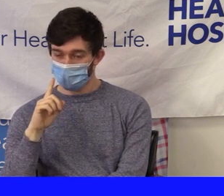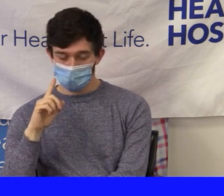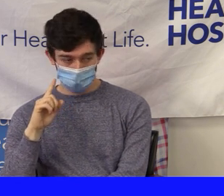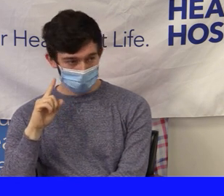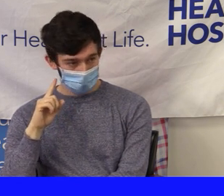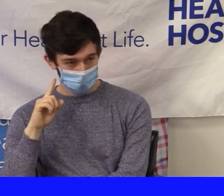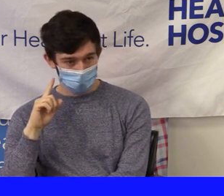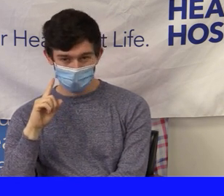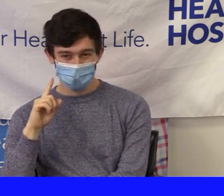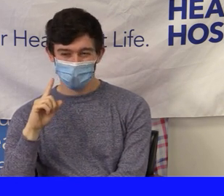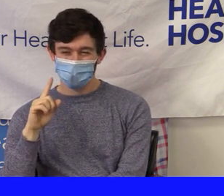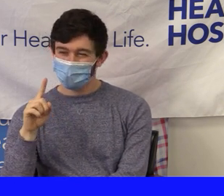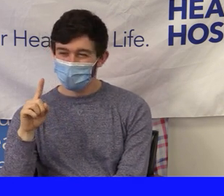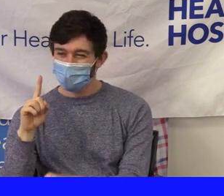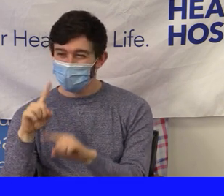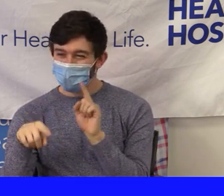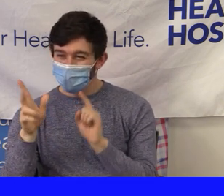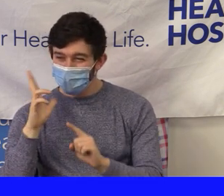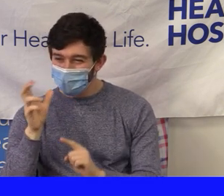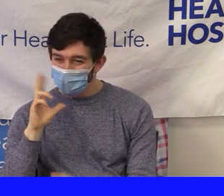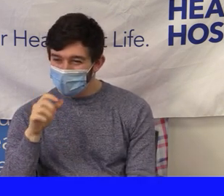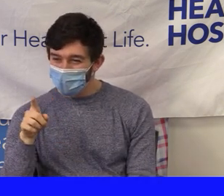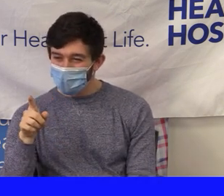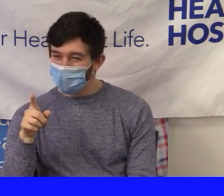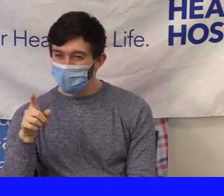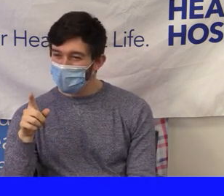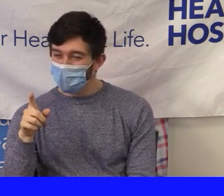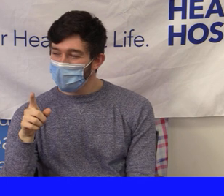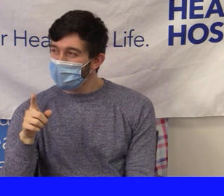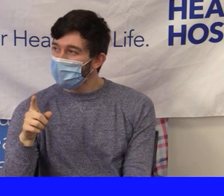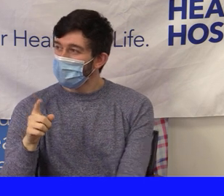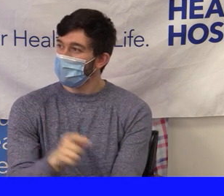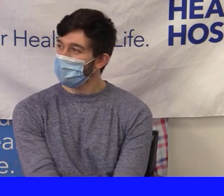I could barely hear you there, but I.